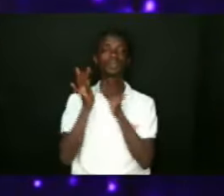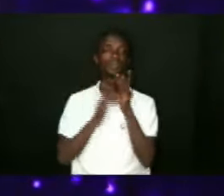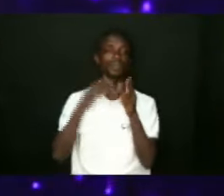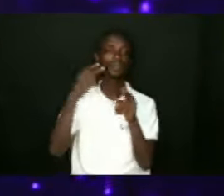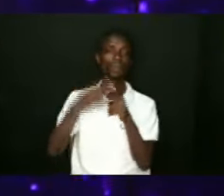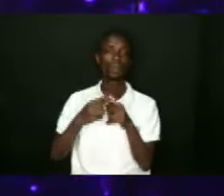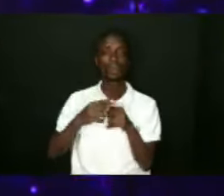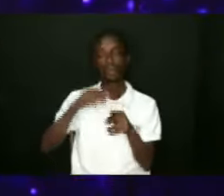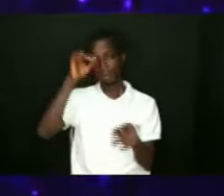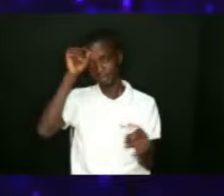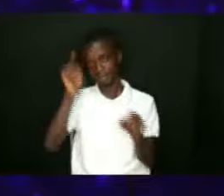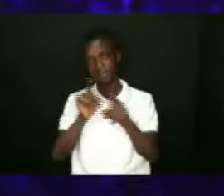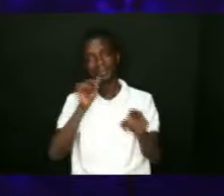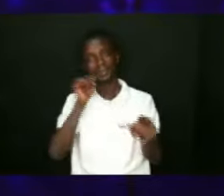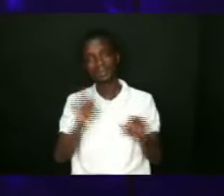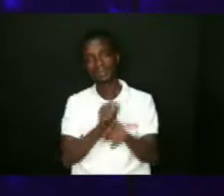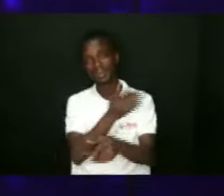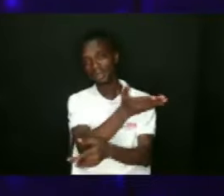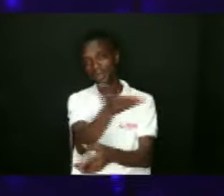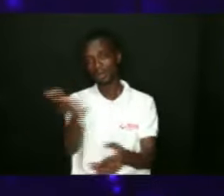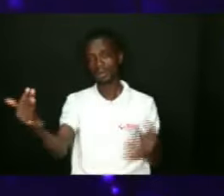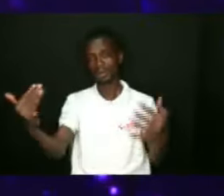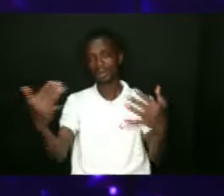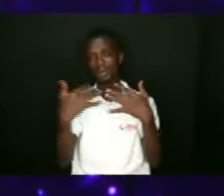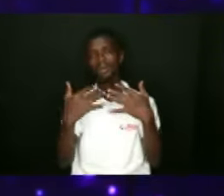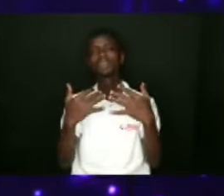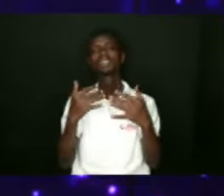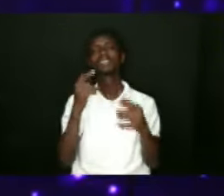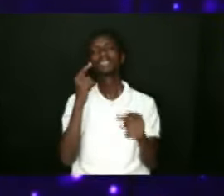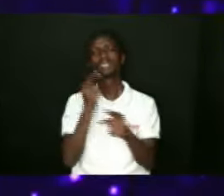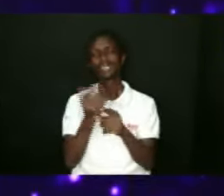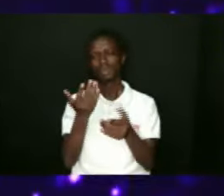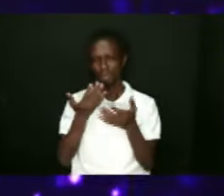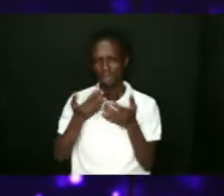Beloved, I want us to assess the agate virtue. He